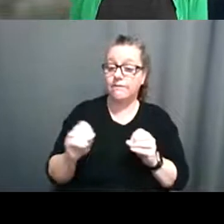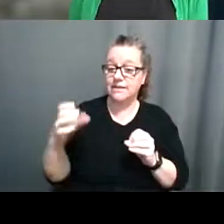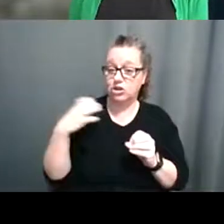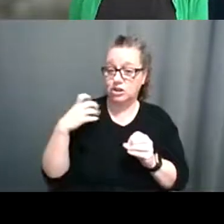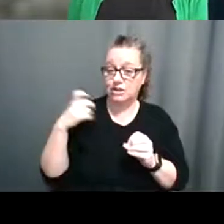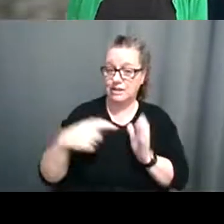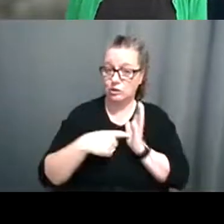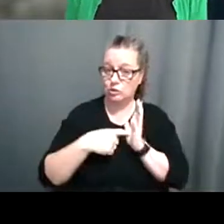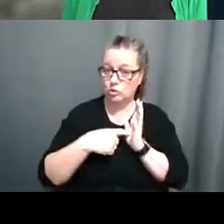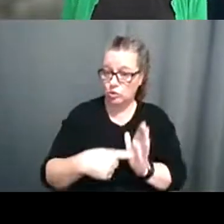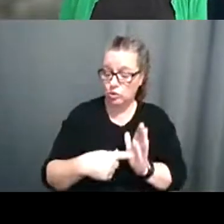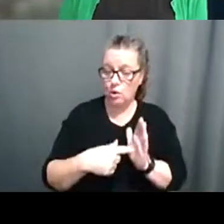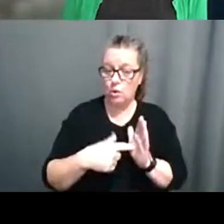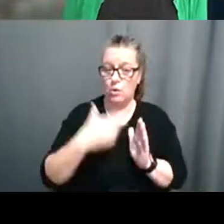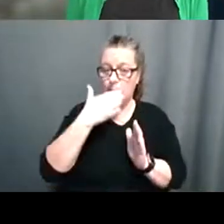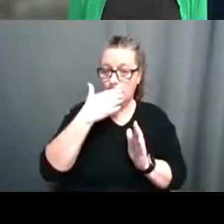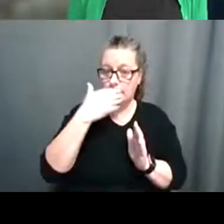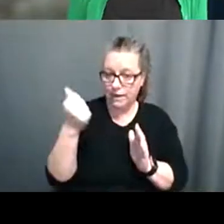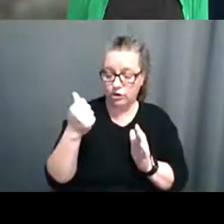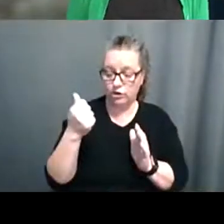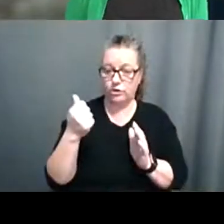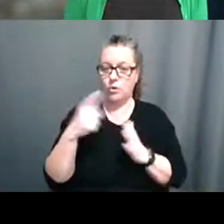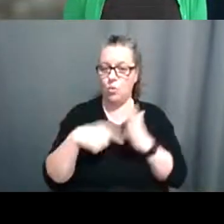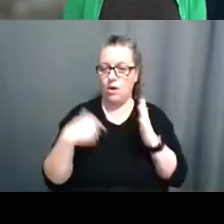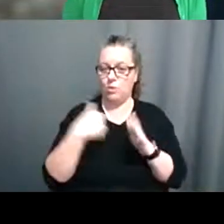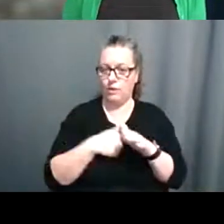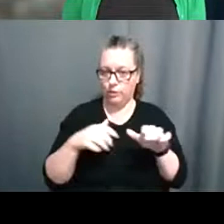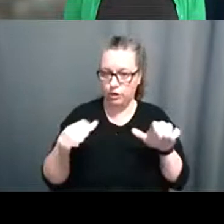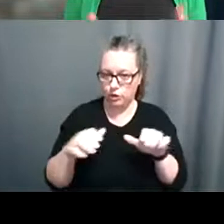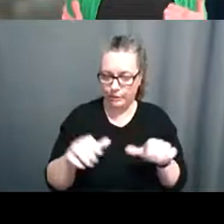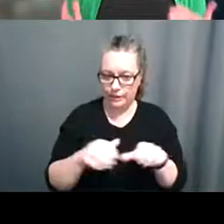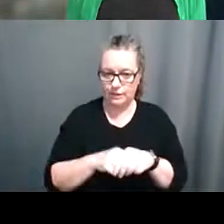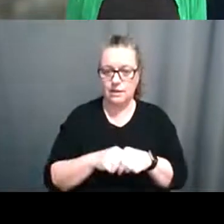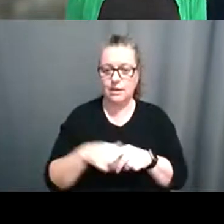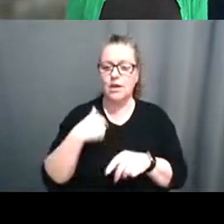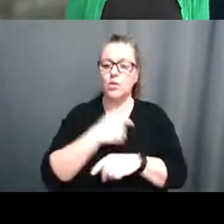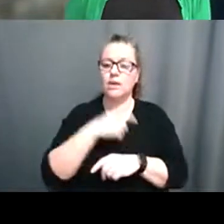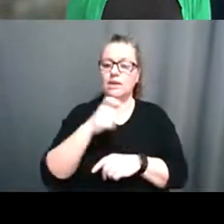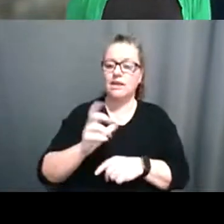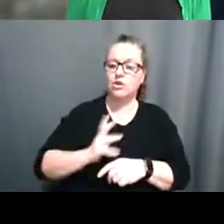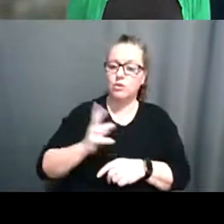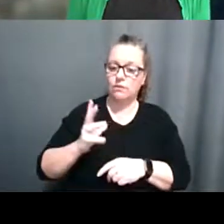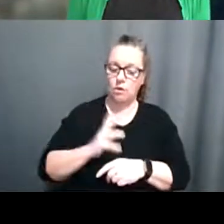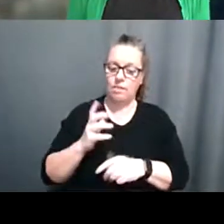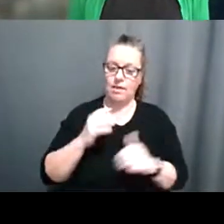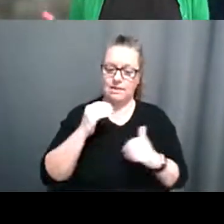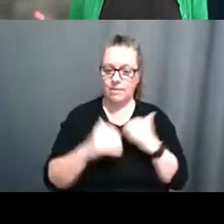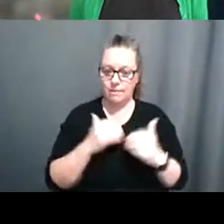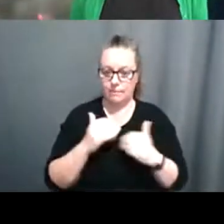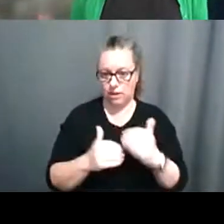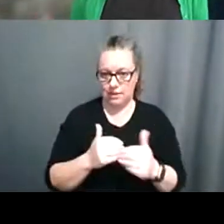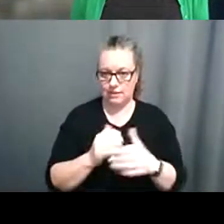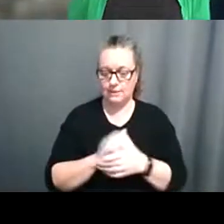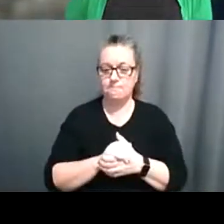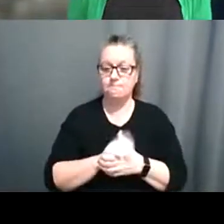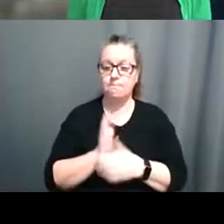were doing to justify the positions that were just filled. So we needed to formalize the process. Our